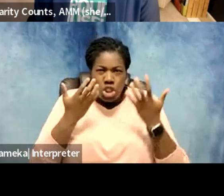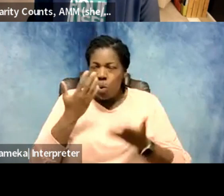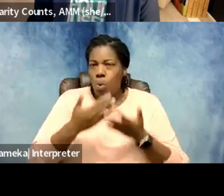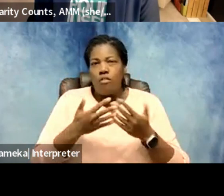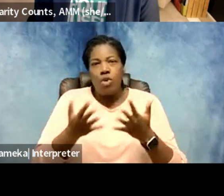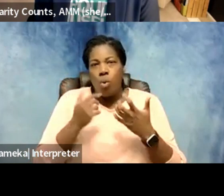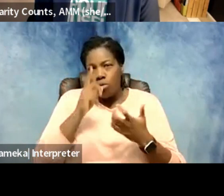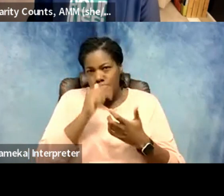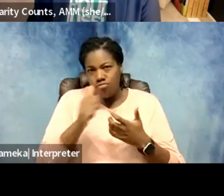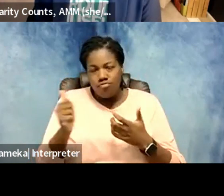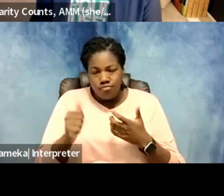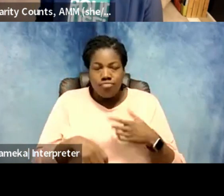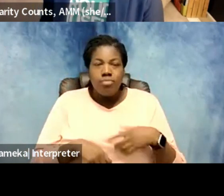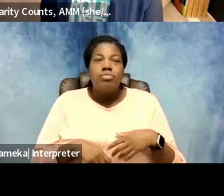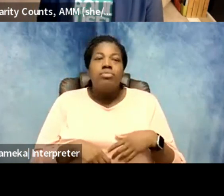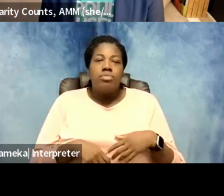do.